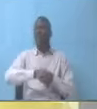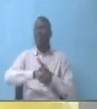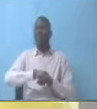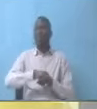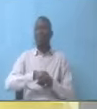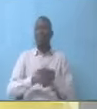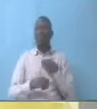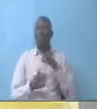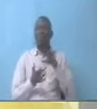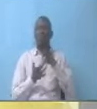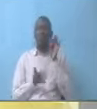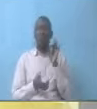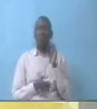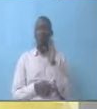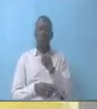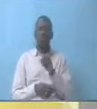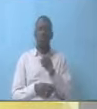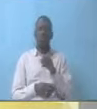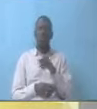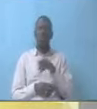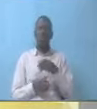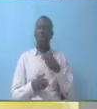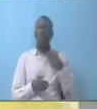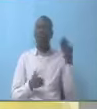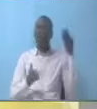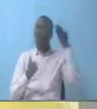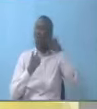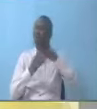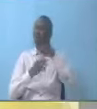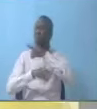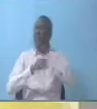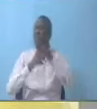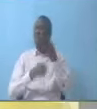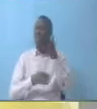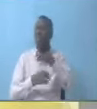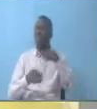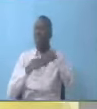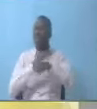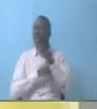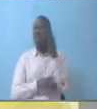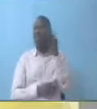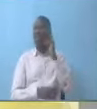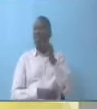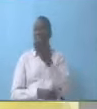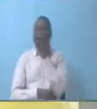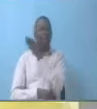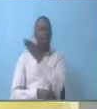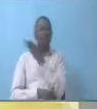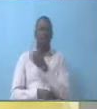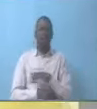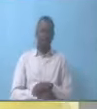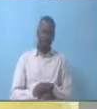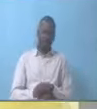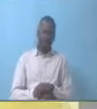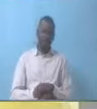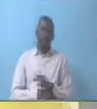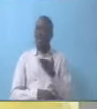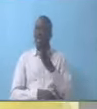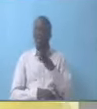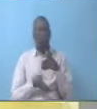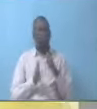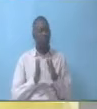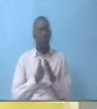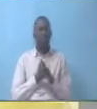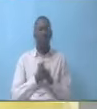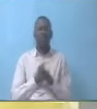or choosing to do it all the way from Farafeñe, wala sax xelatuma dara lu moy pour defé ko je fi be Farafeñe. In any case, ci lu munti xew